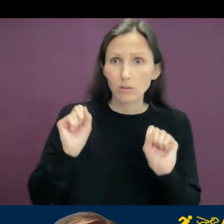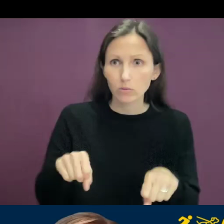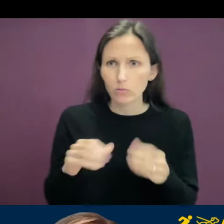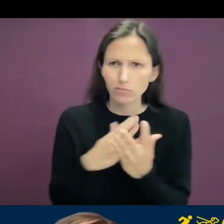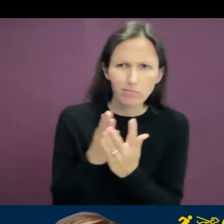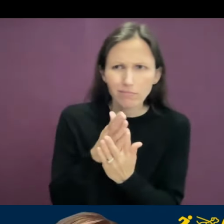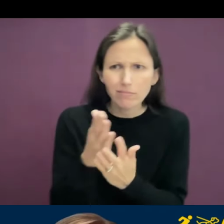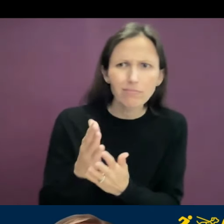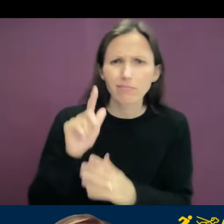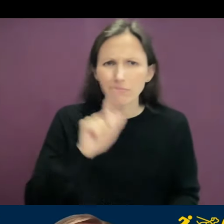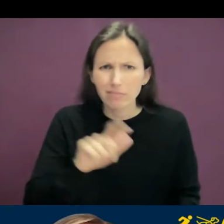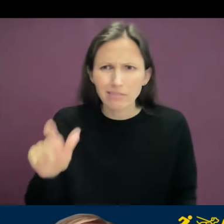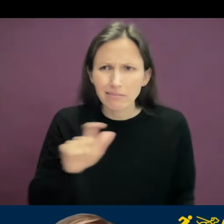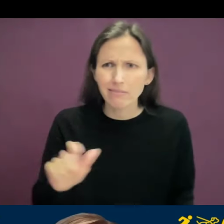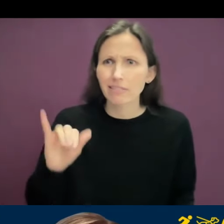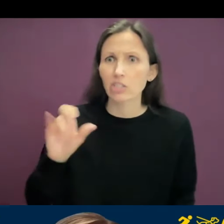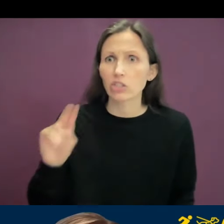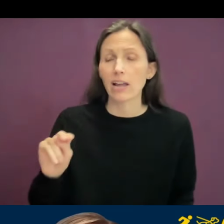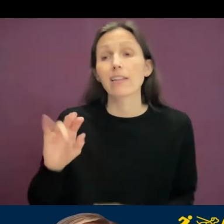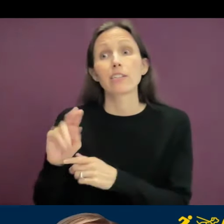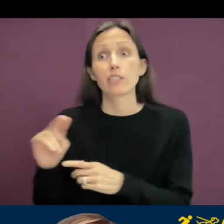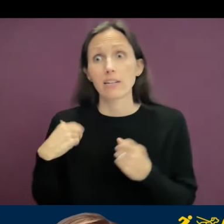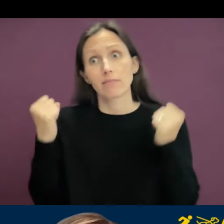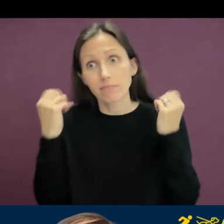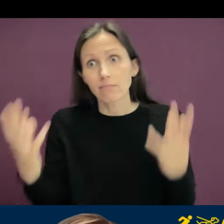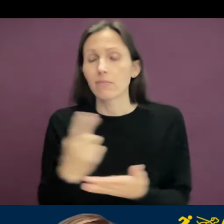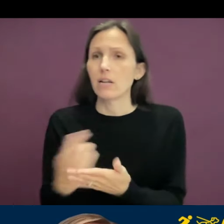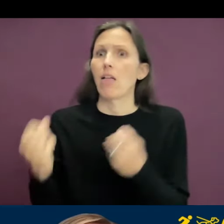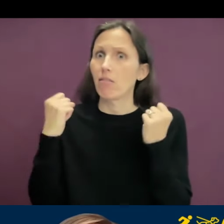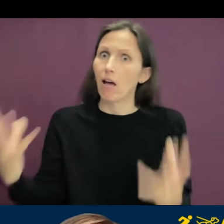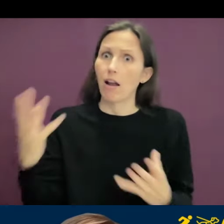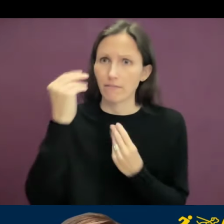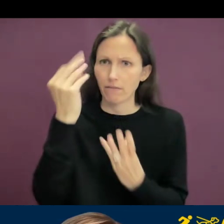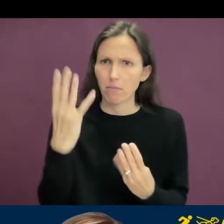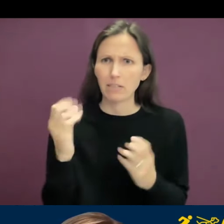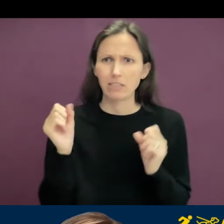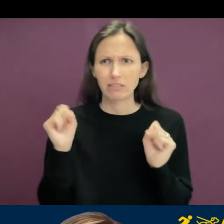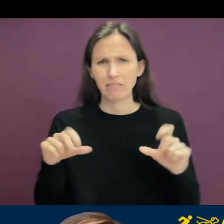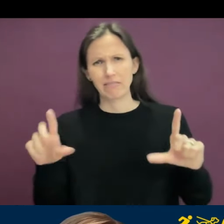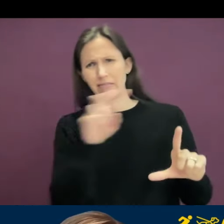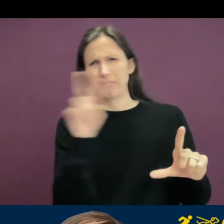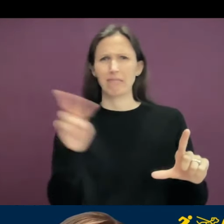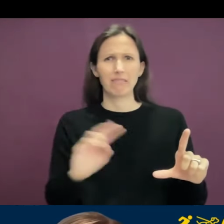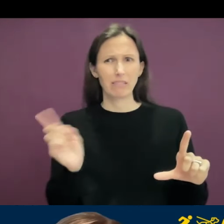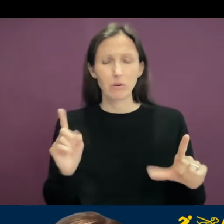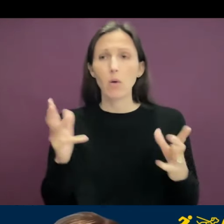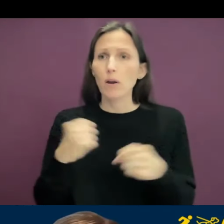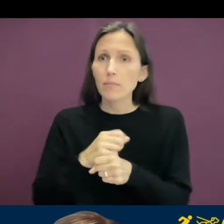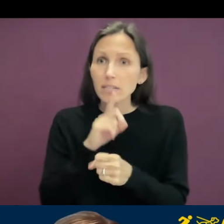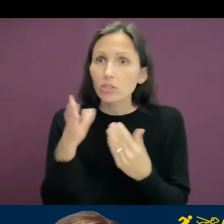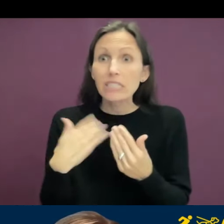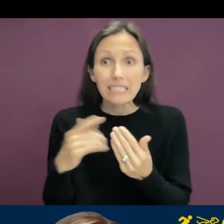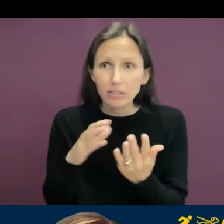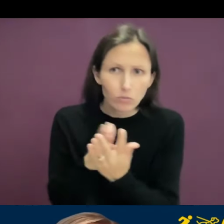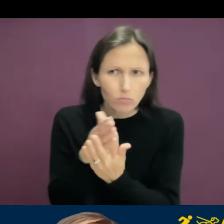JAN. Because it does have so many resources and information, we want to make sure that that content is digestible and easy to